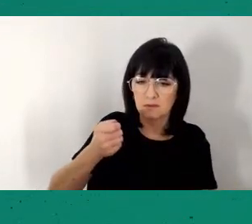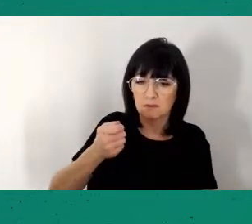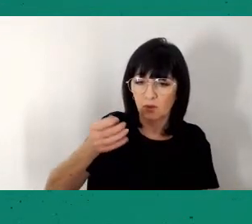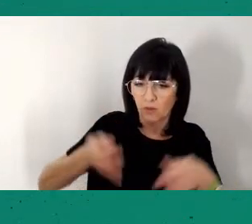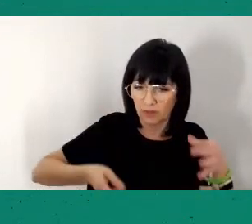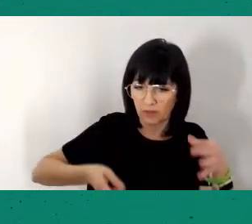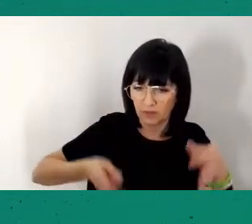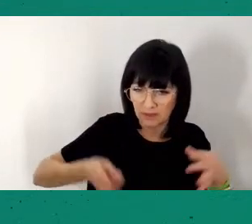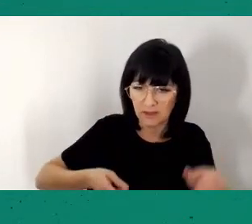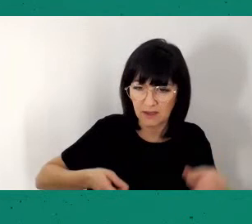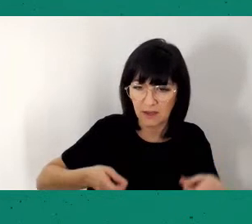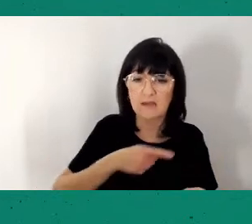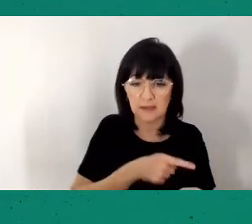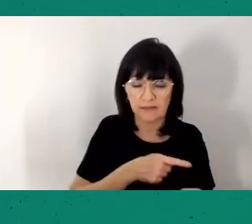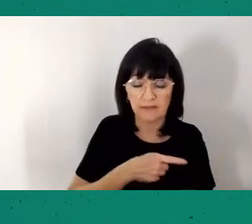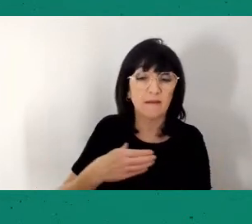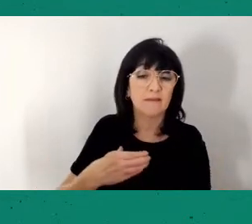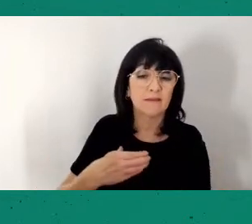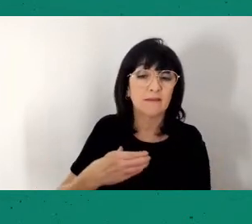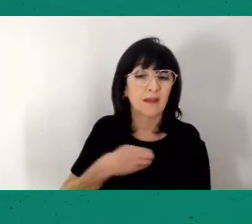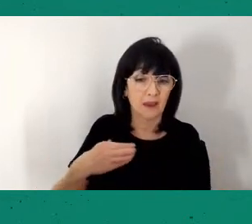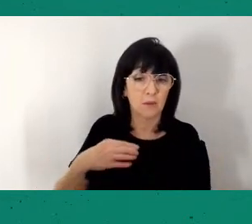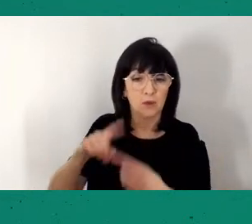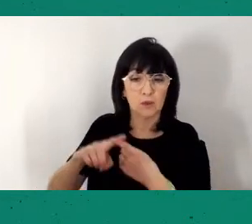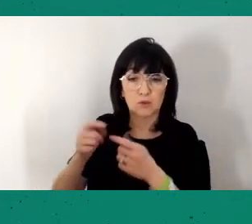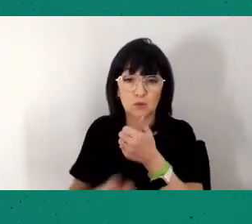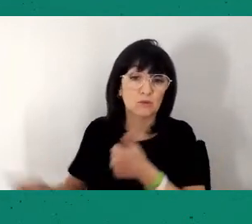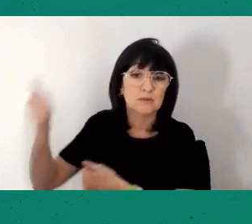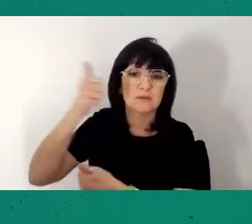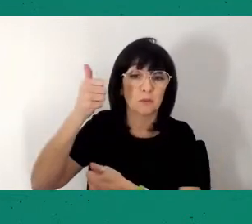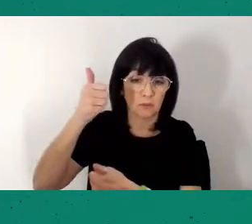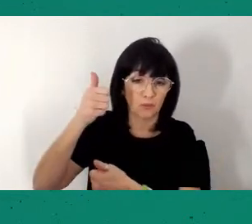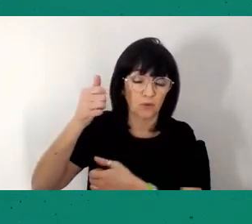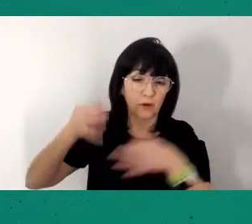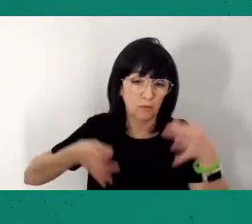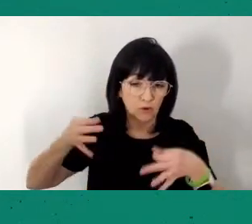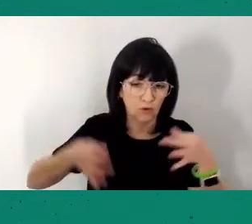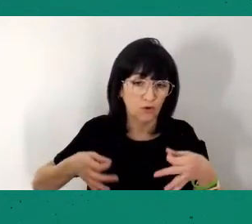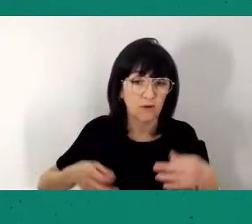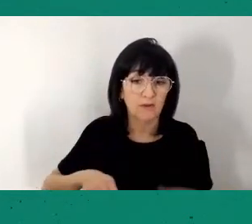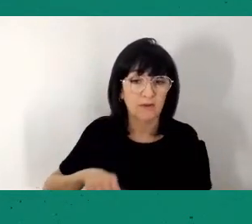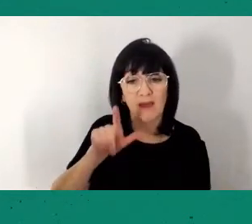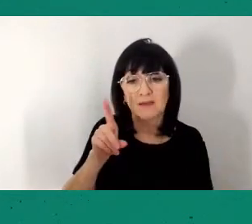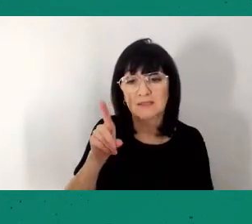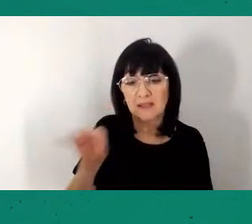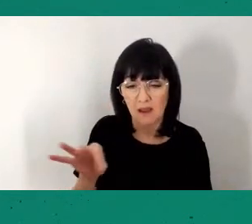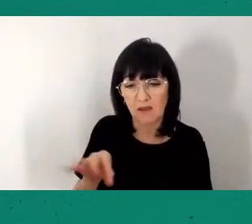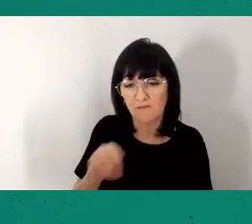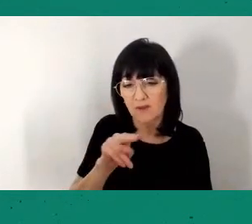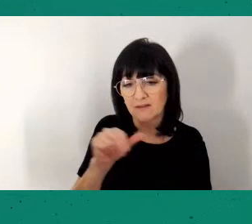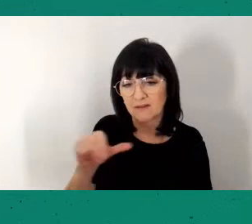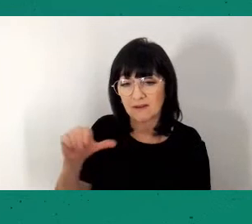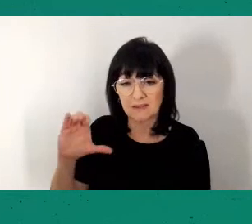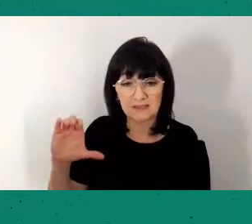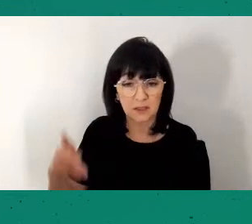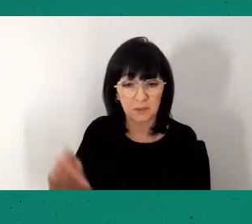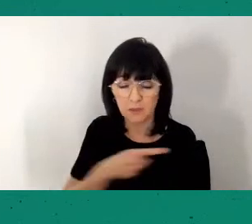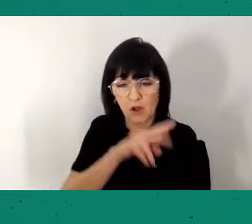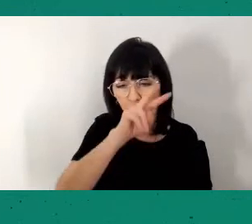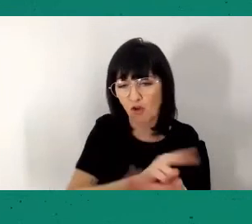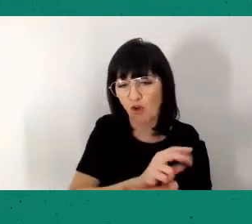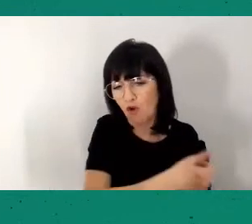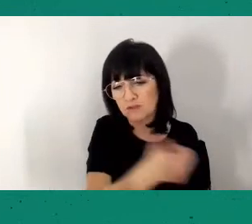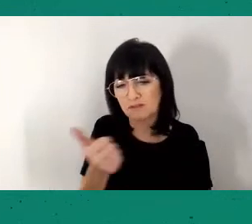the Supreme Court. The LDF of the NAACP lost all the other cases. So